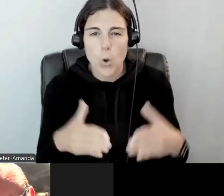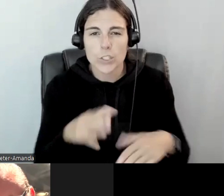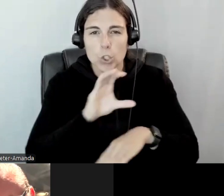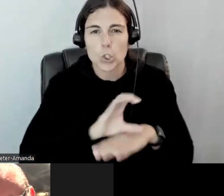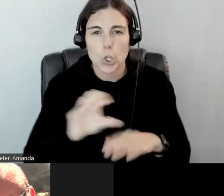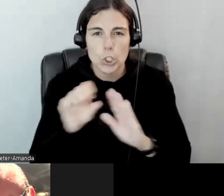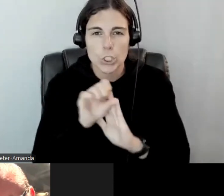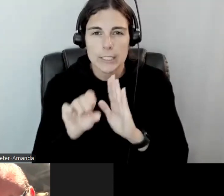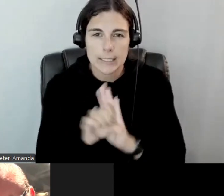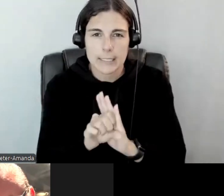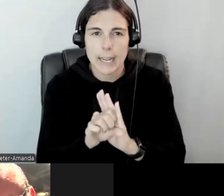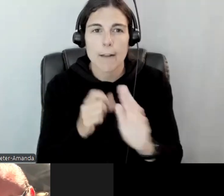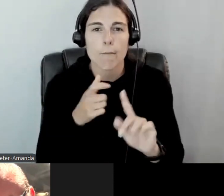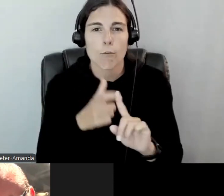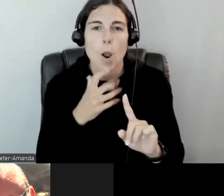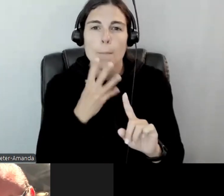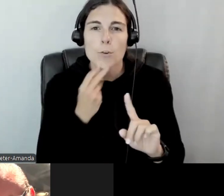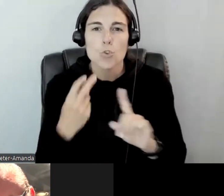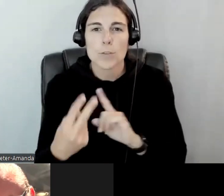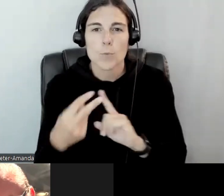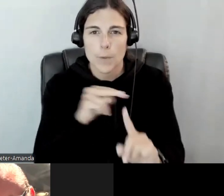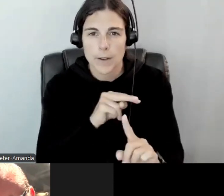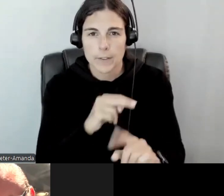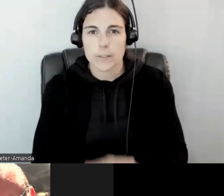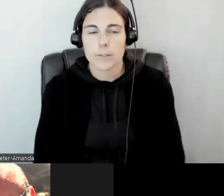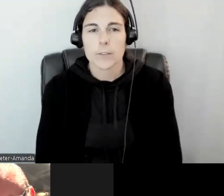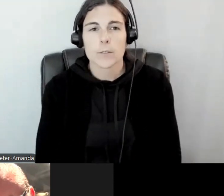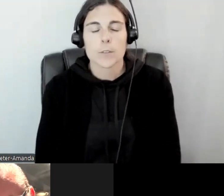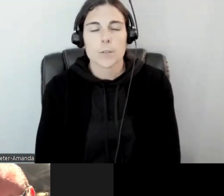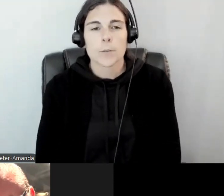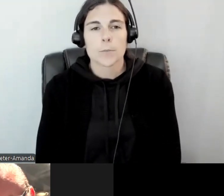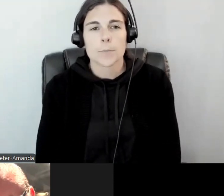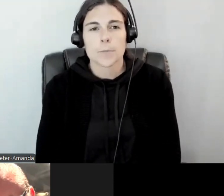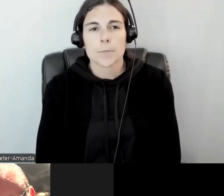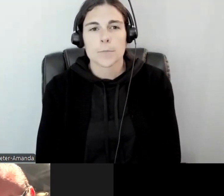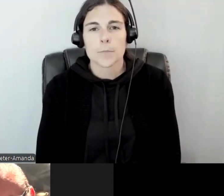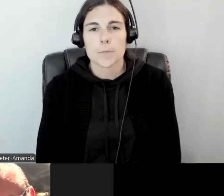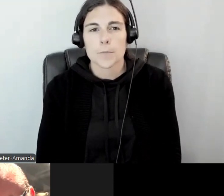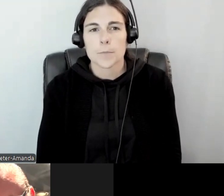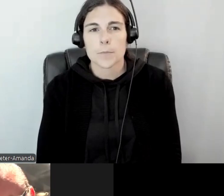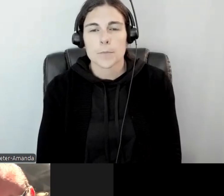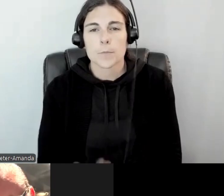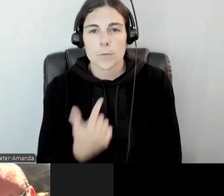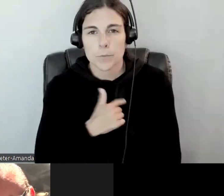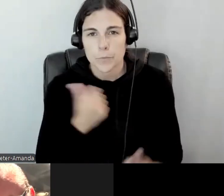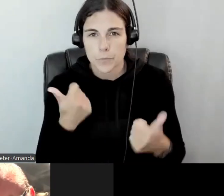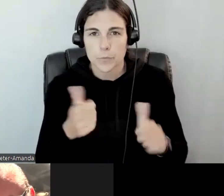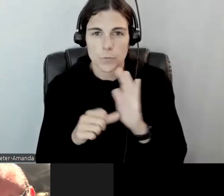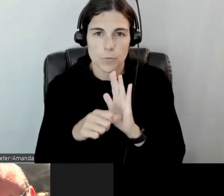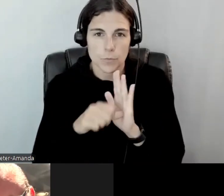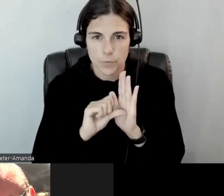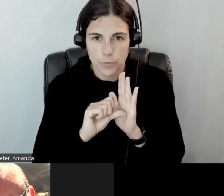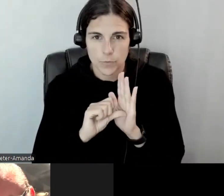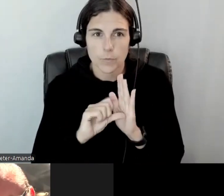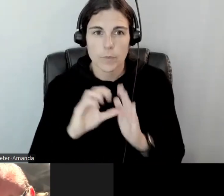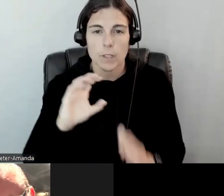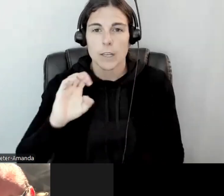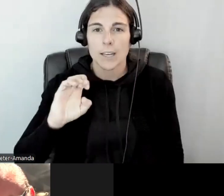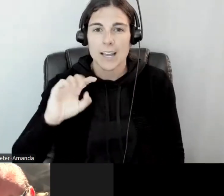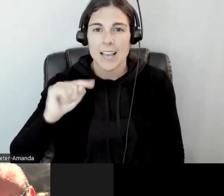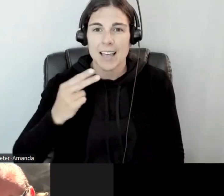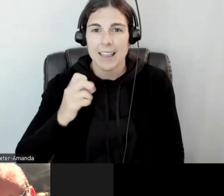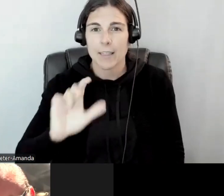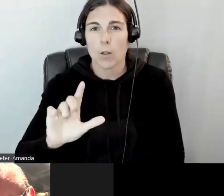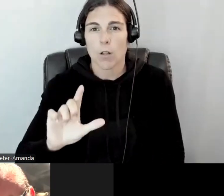Jewish perspective. Thank you. You know, it's interesting, even though, you know, we try to emphasize ethical behavior